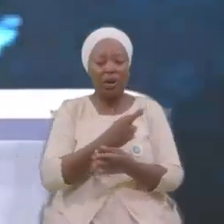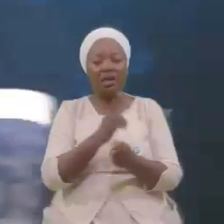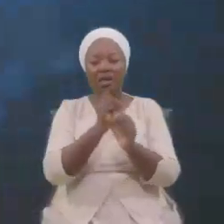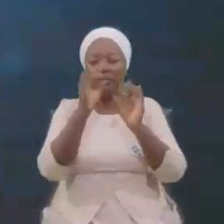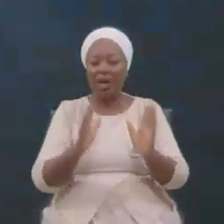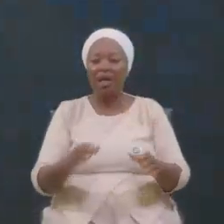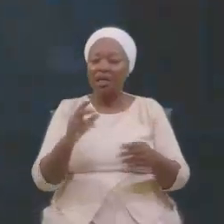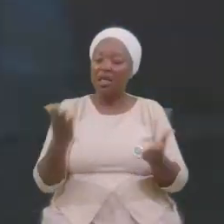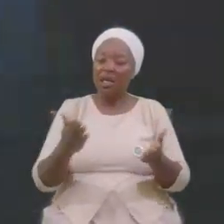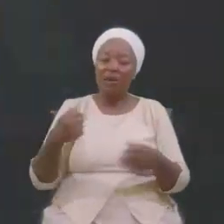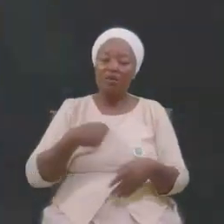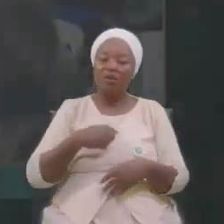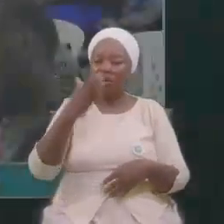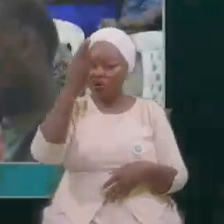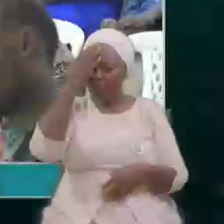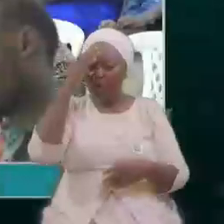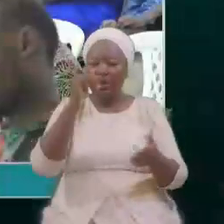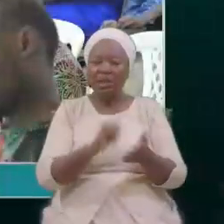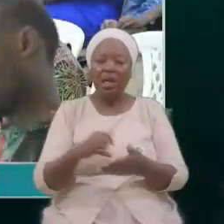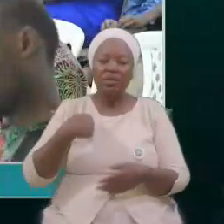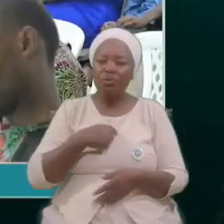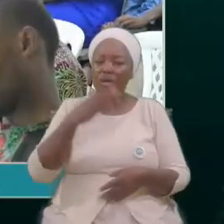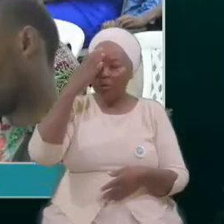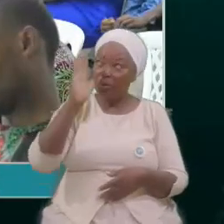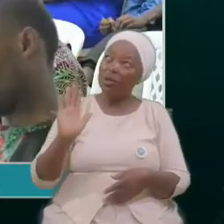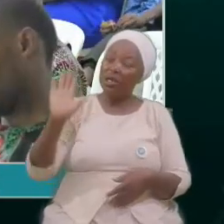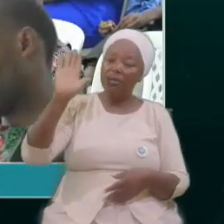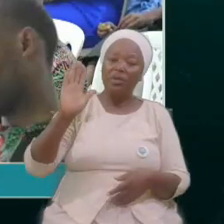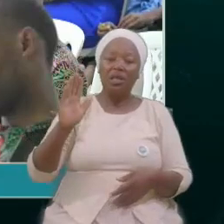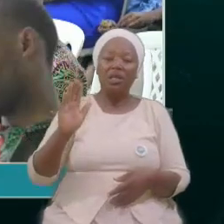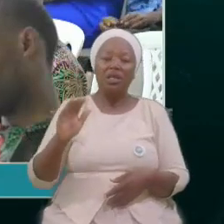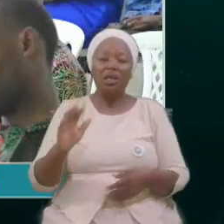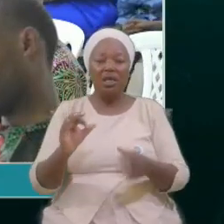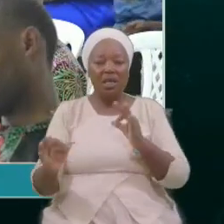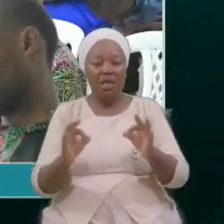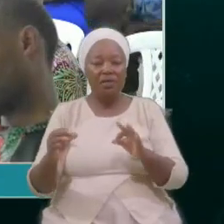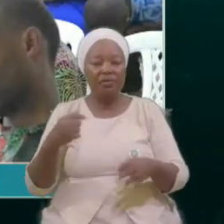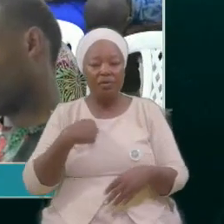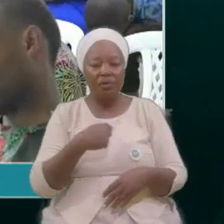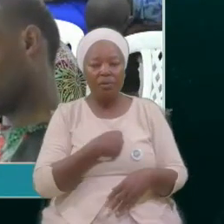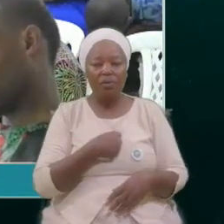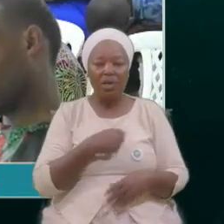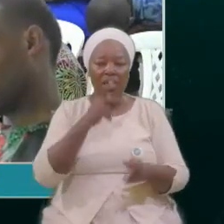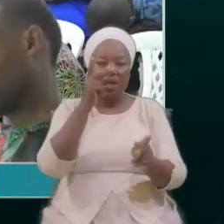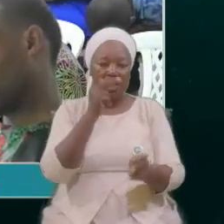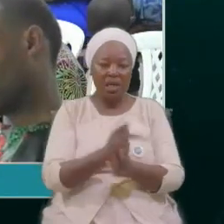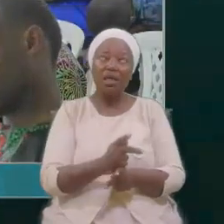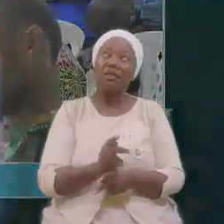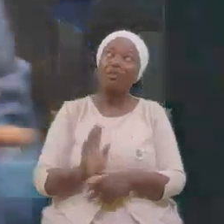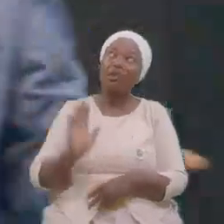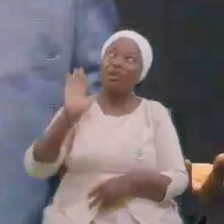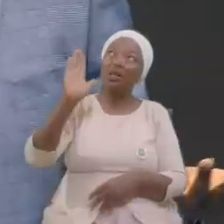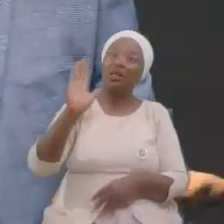Hereby we do know that we know him if we keep his